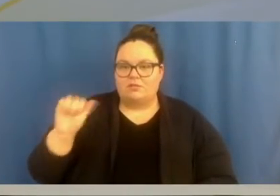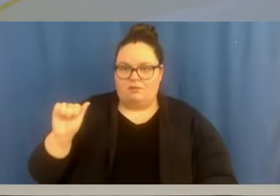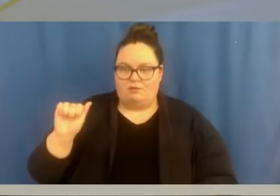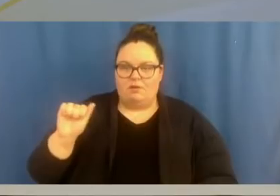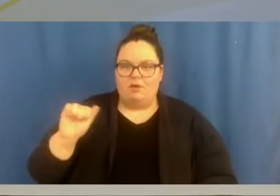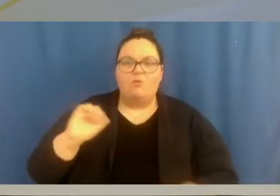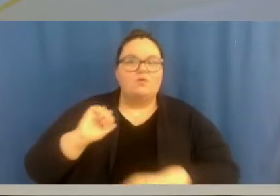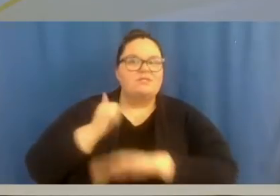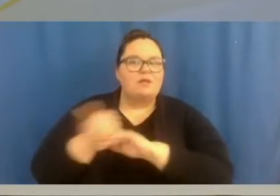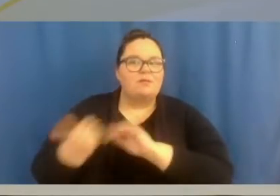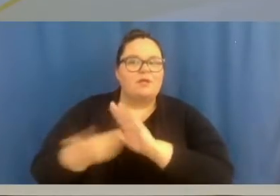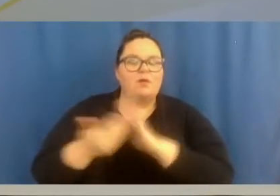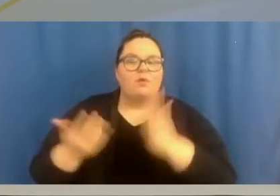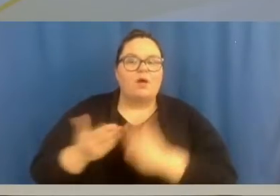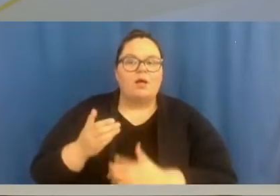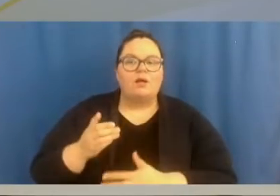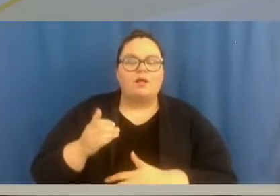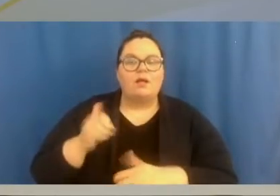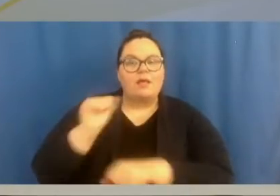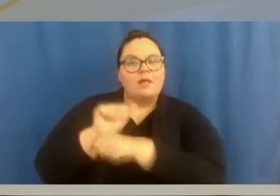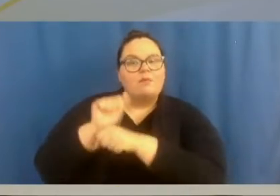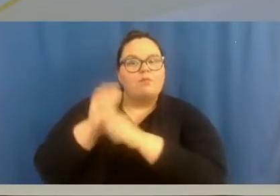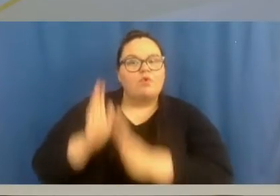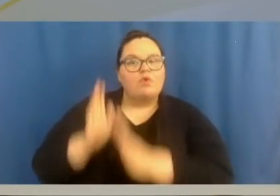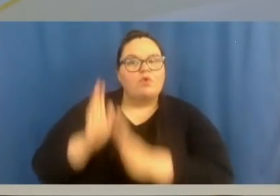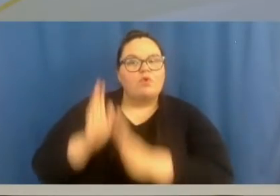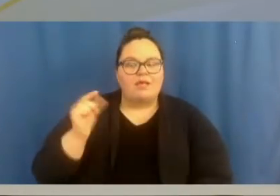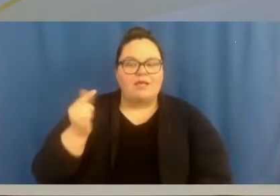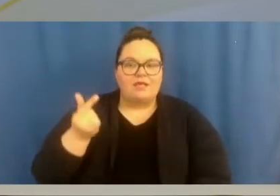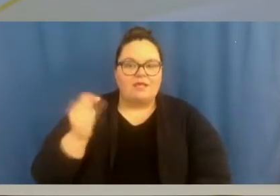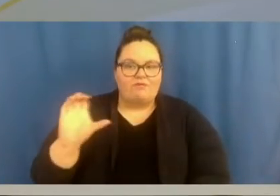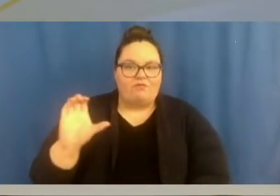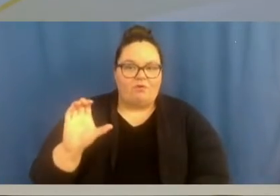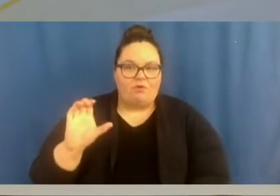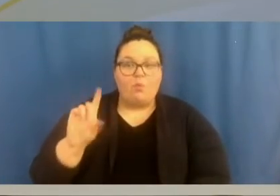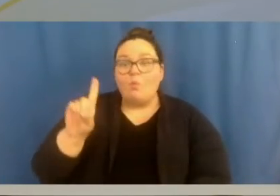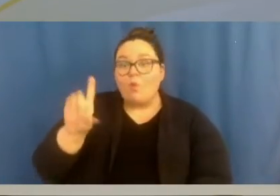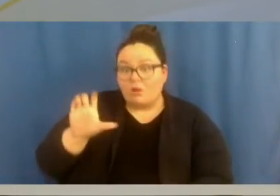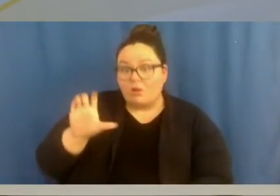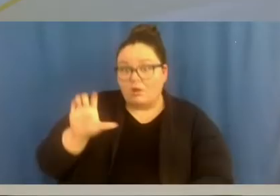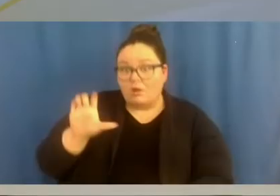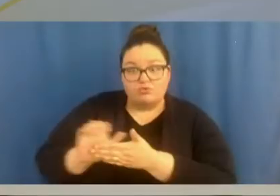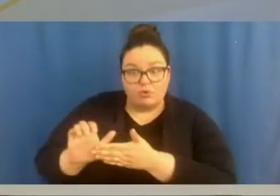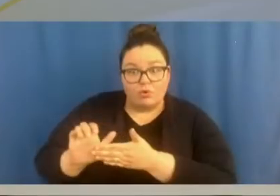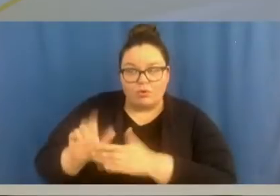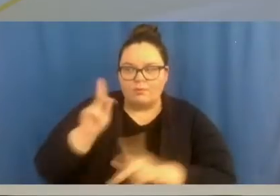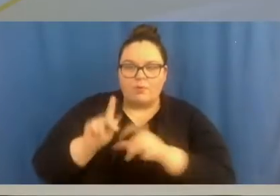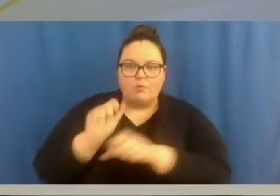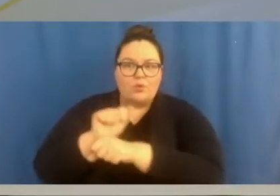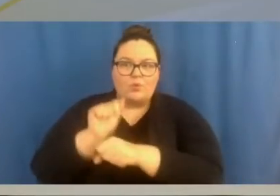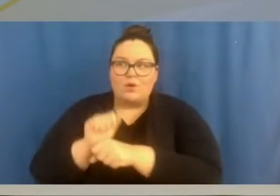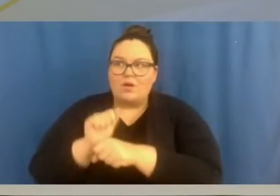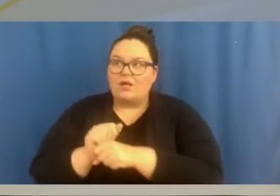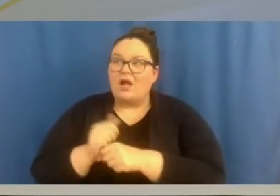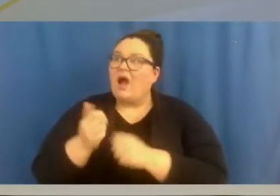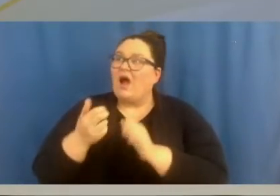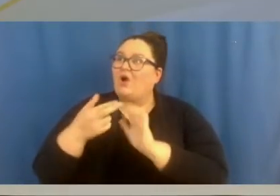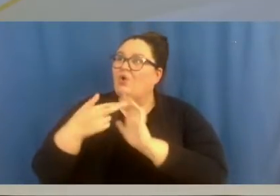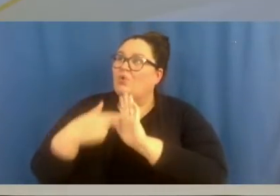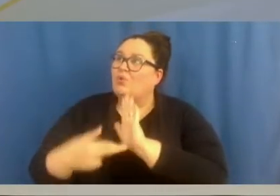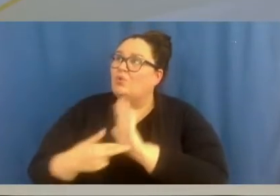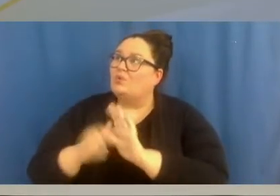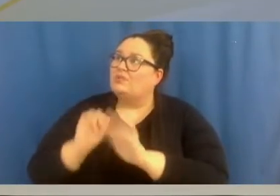the Employee Gift Card Program. These $100 grocery cards are for workers directly affected by the provincial health orders announced